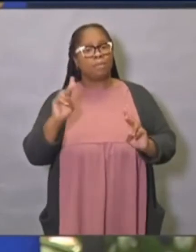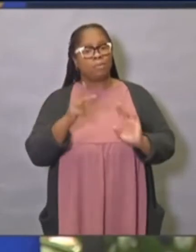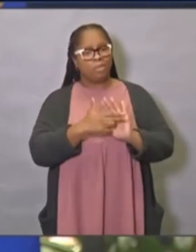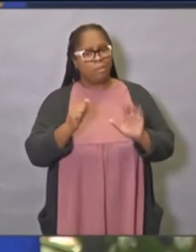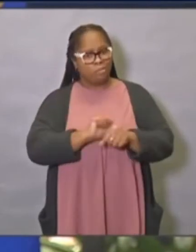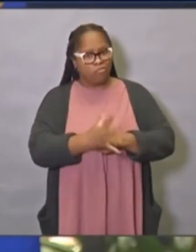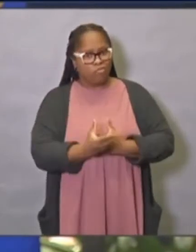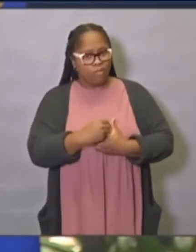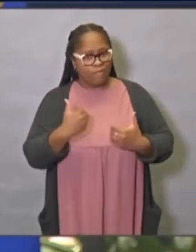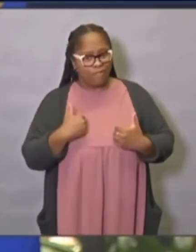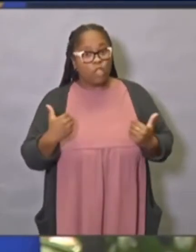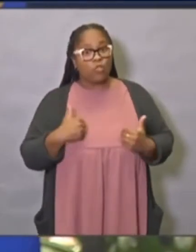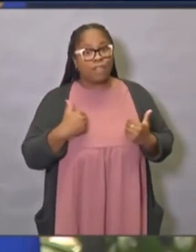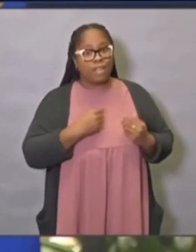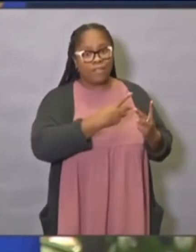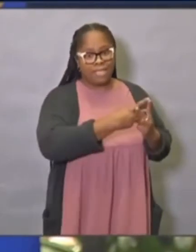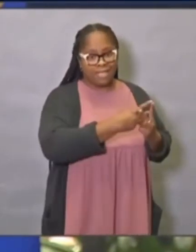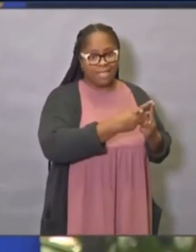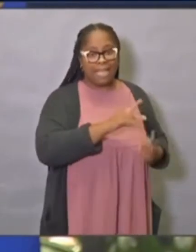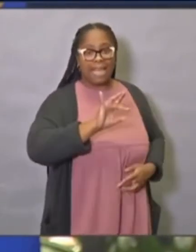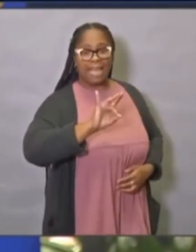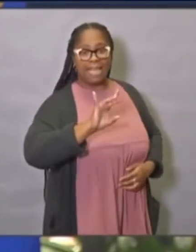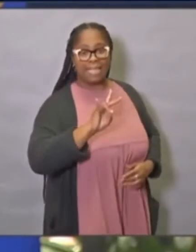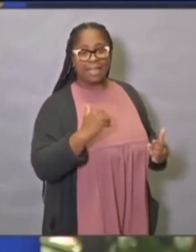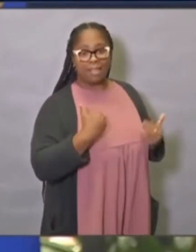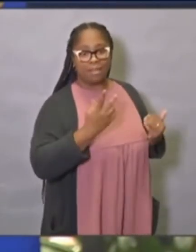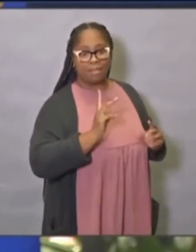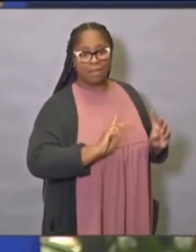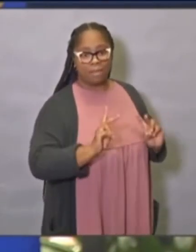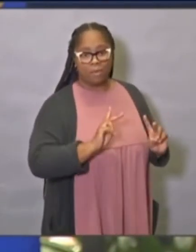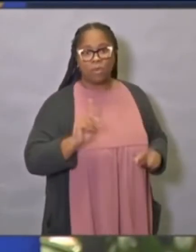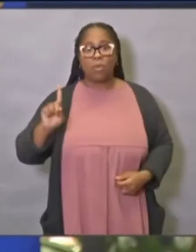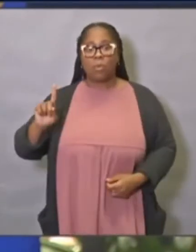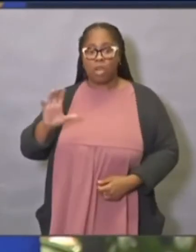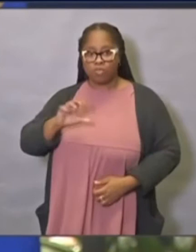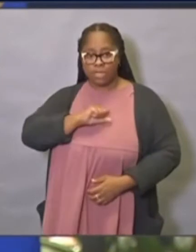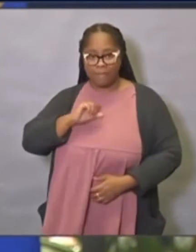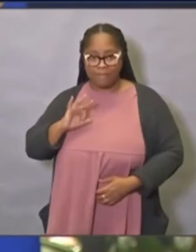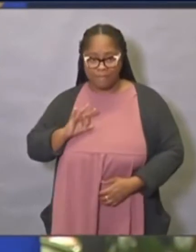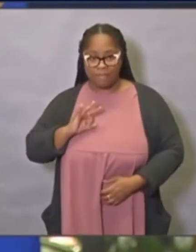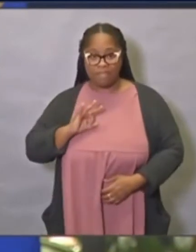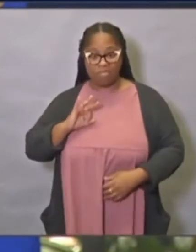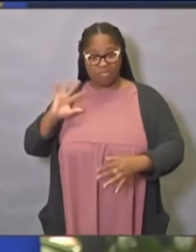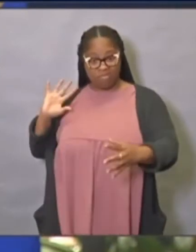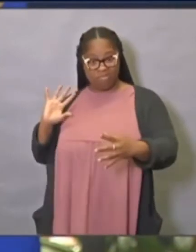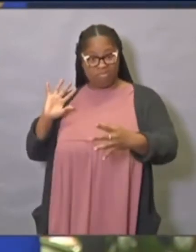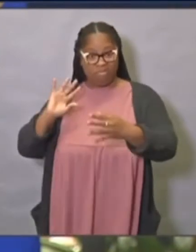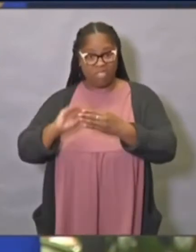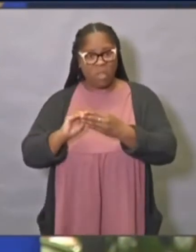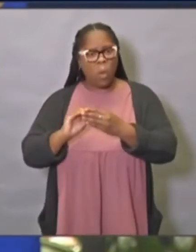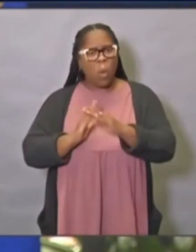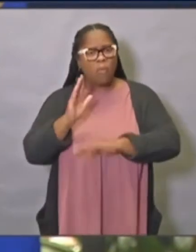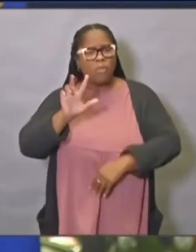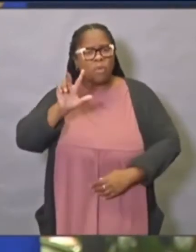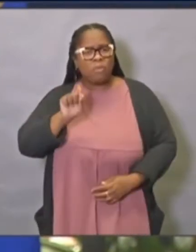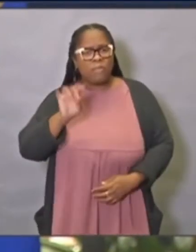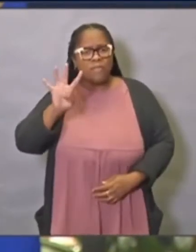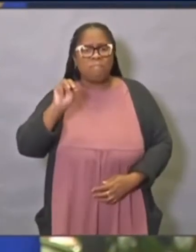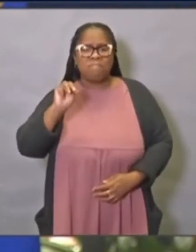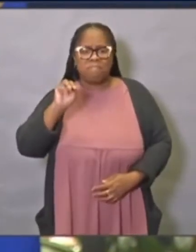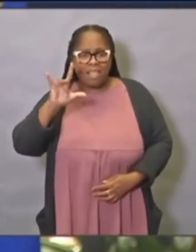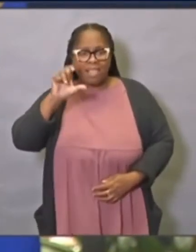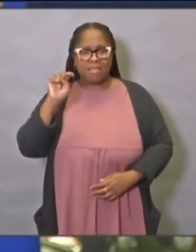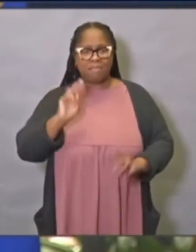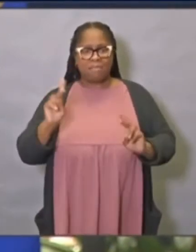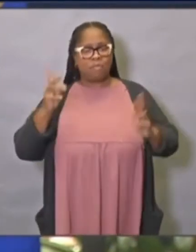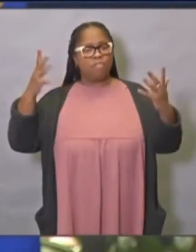facilities, 87 among youth, and 100 among staff. To date, over 3.4 million people have been